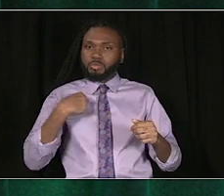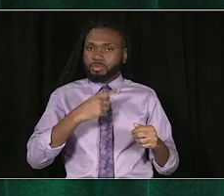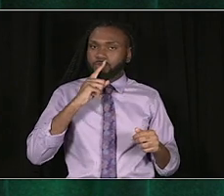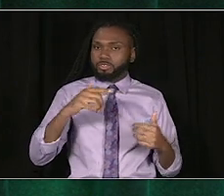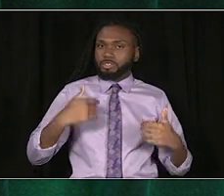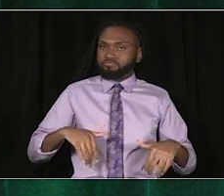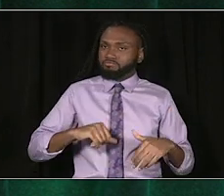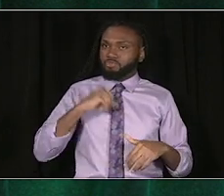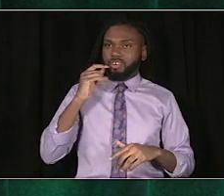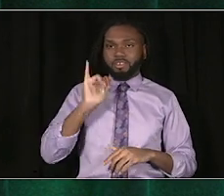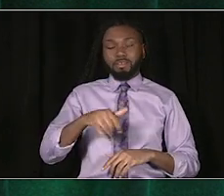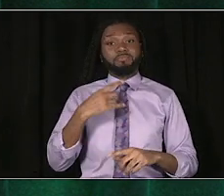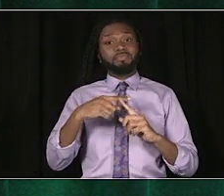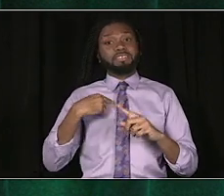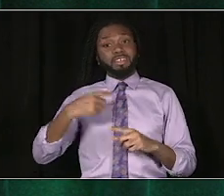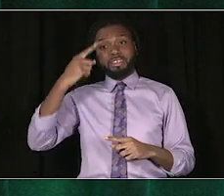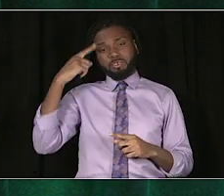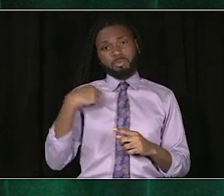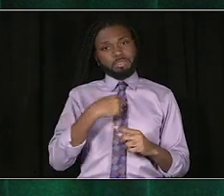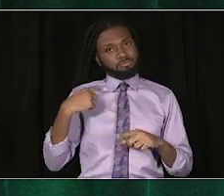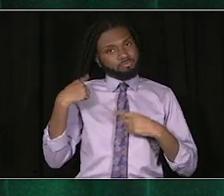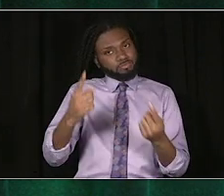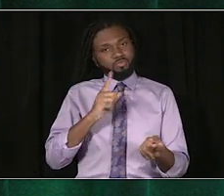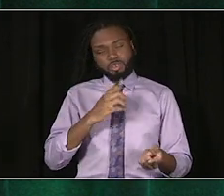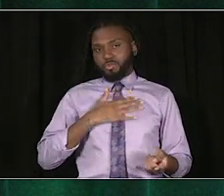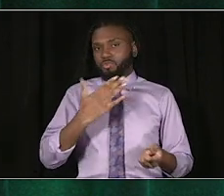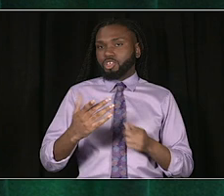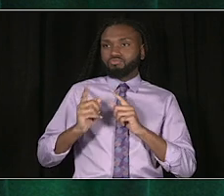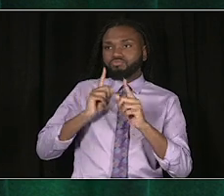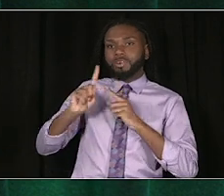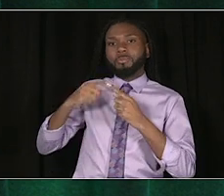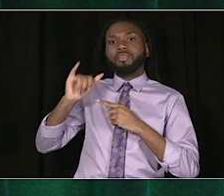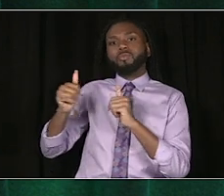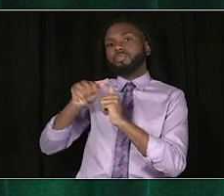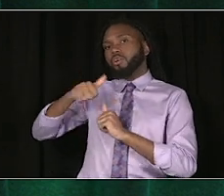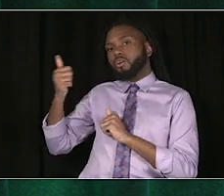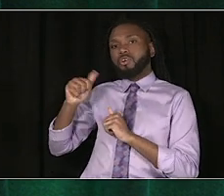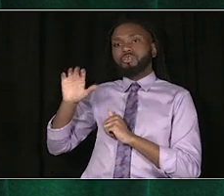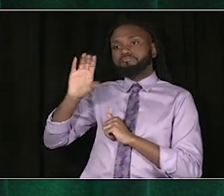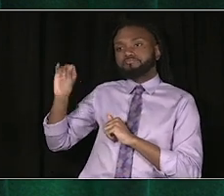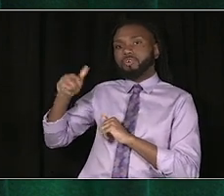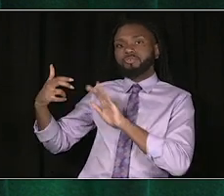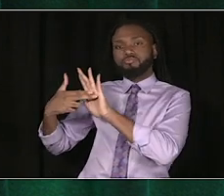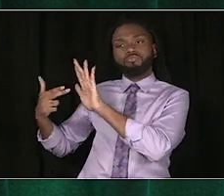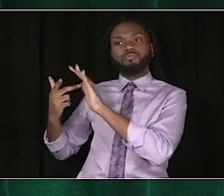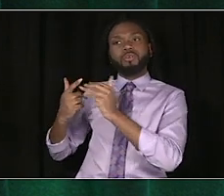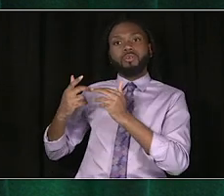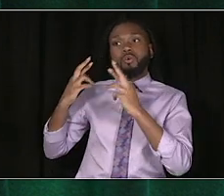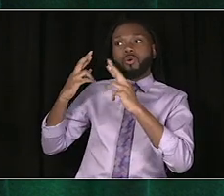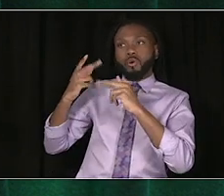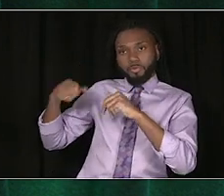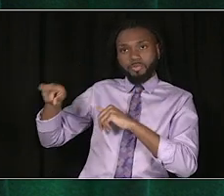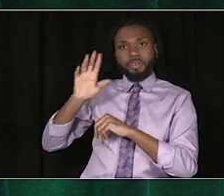that. And I think that we've been really willing to talk about it with other brands and other companies in hopes that